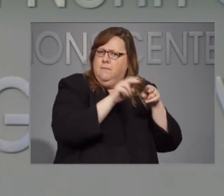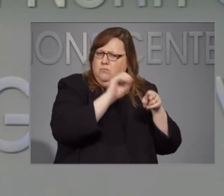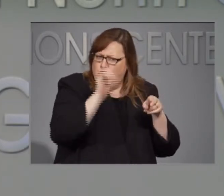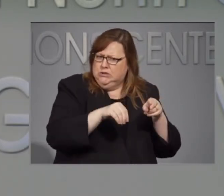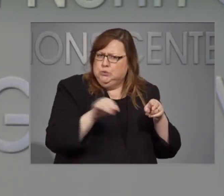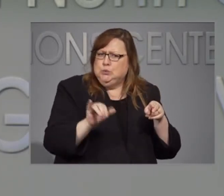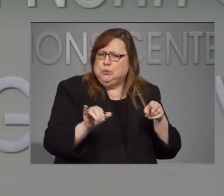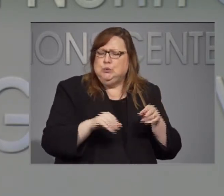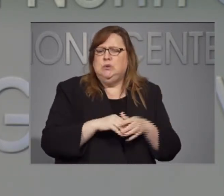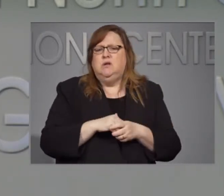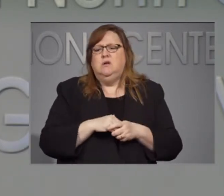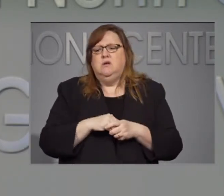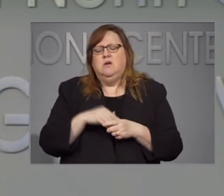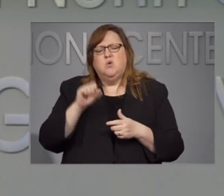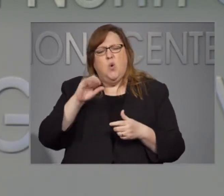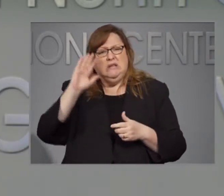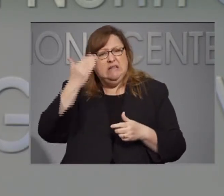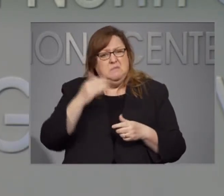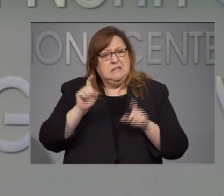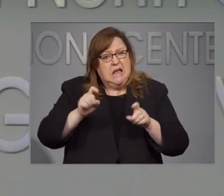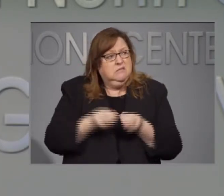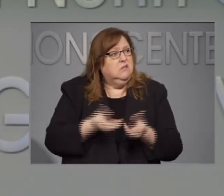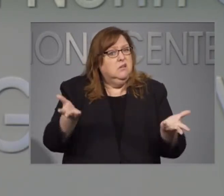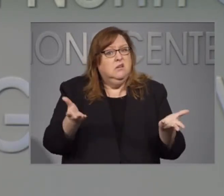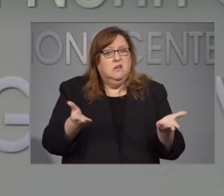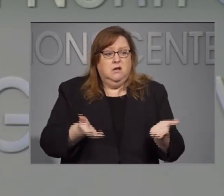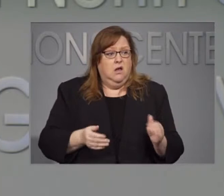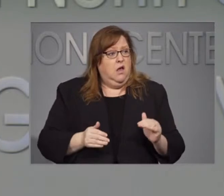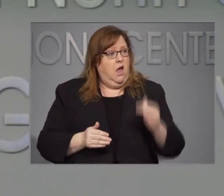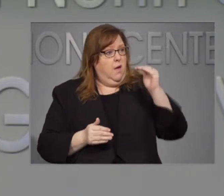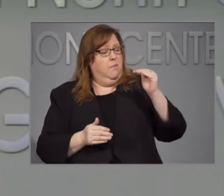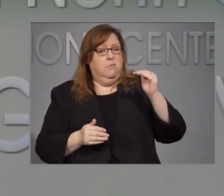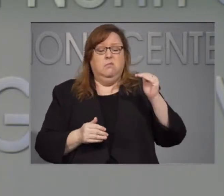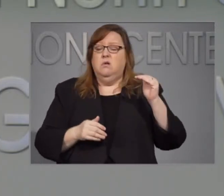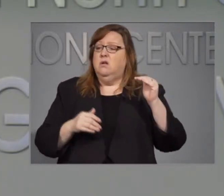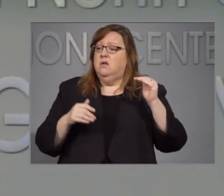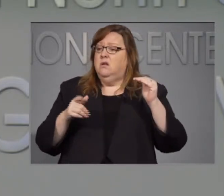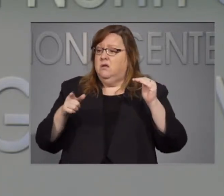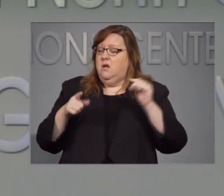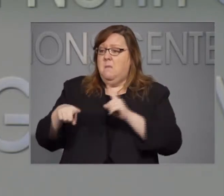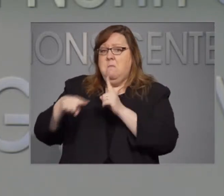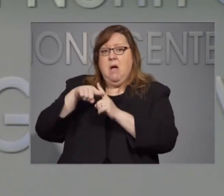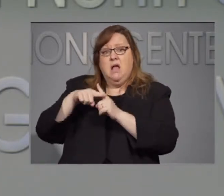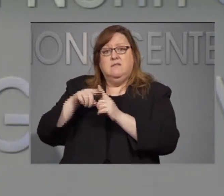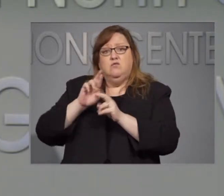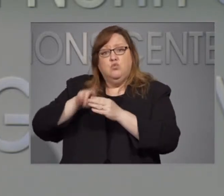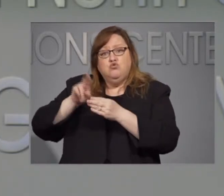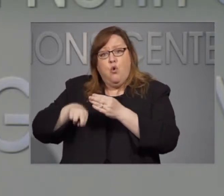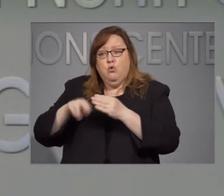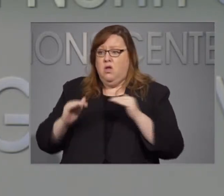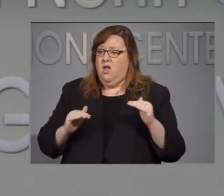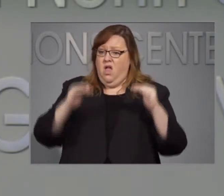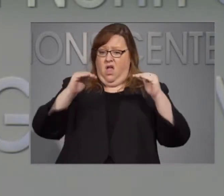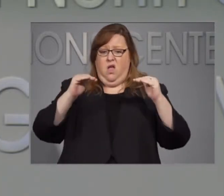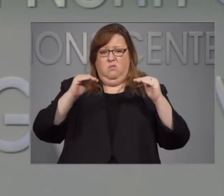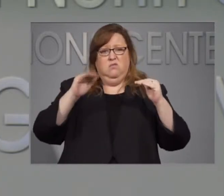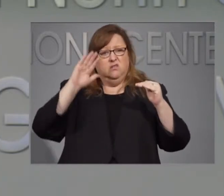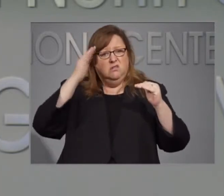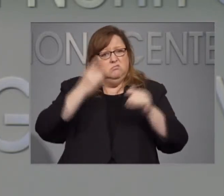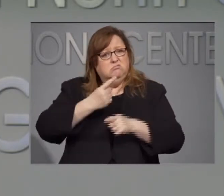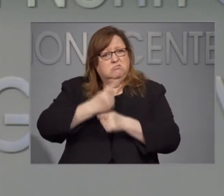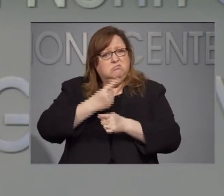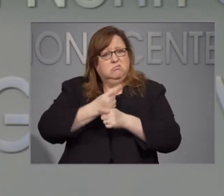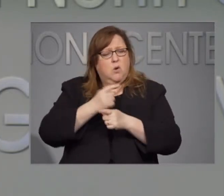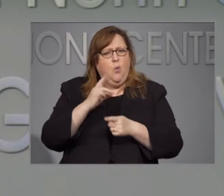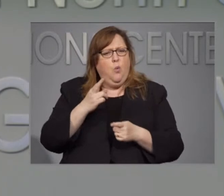cases really that unexpected, seeing how we are doing so many more tests? Thank you. I'm going to let Dr.